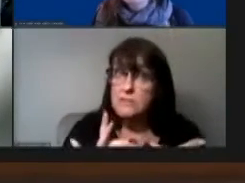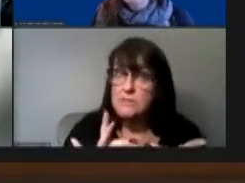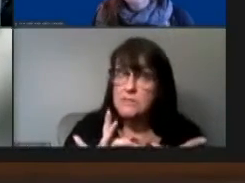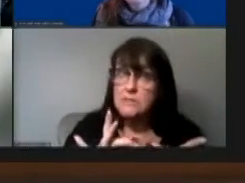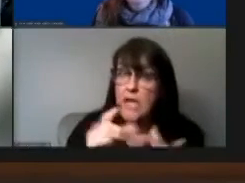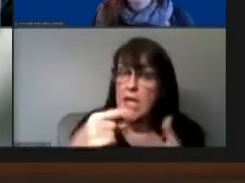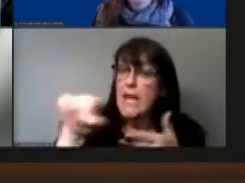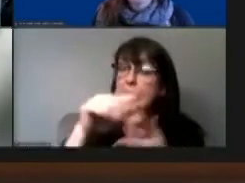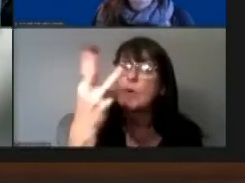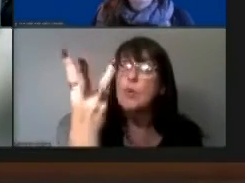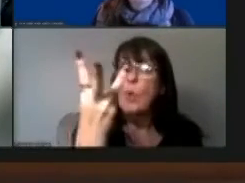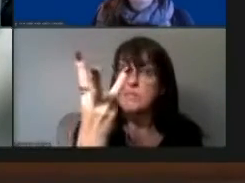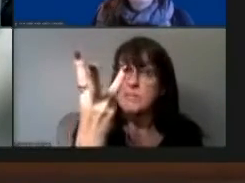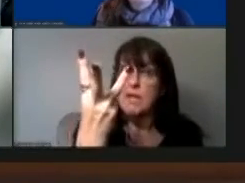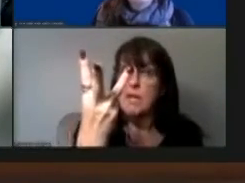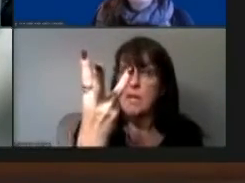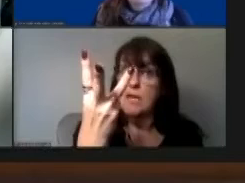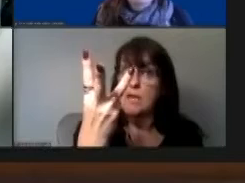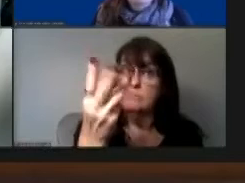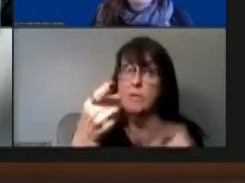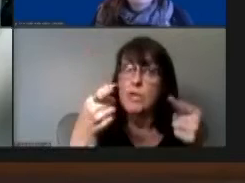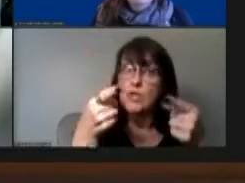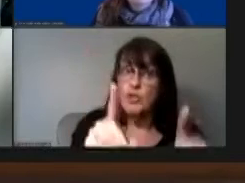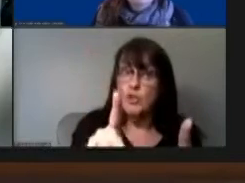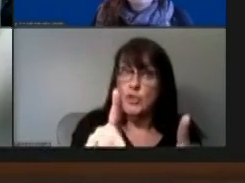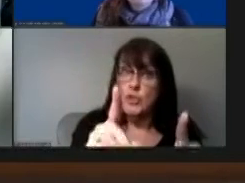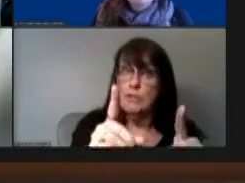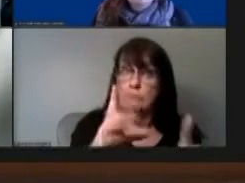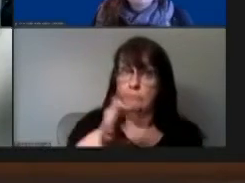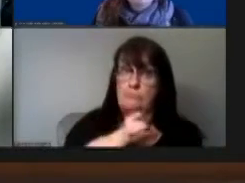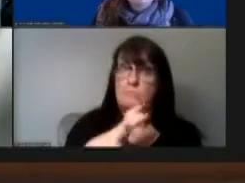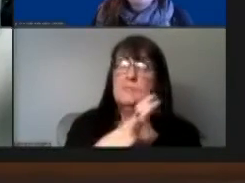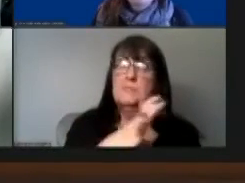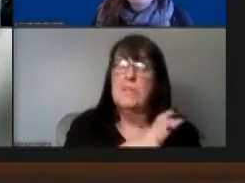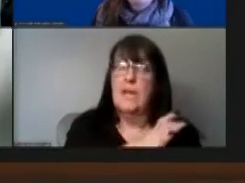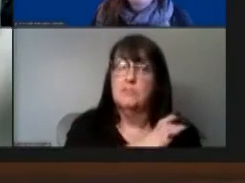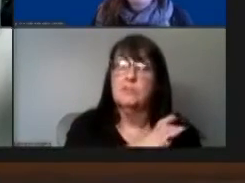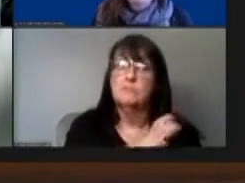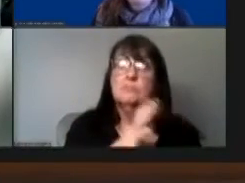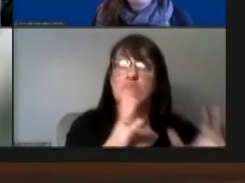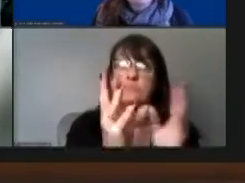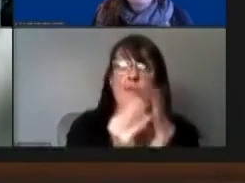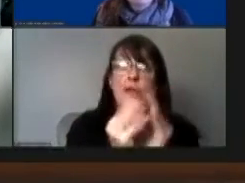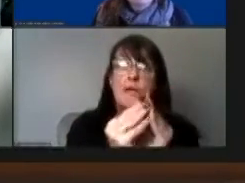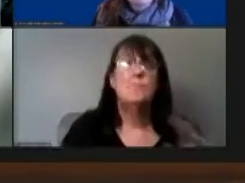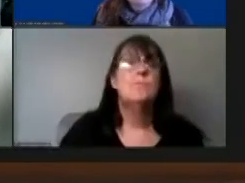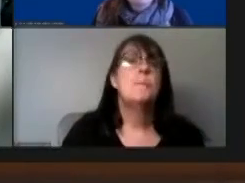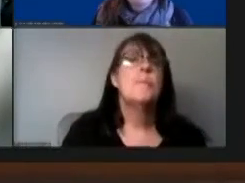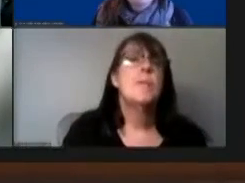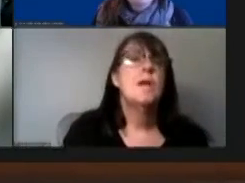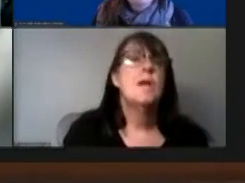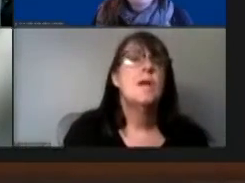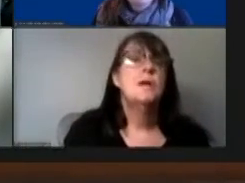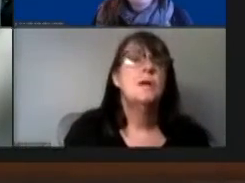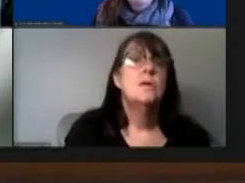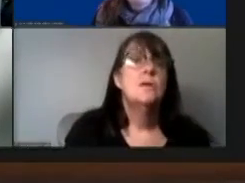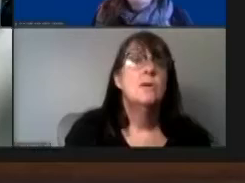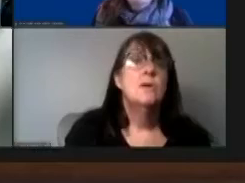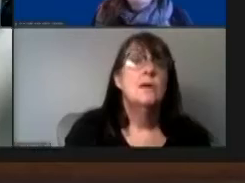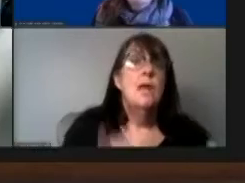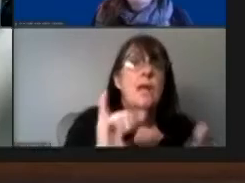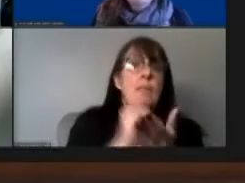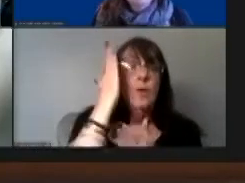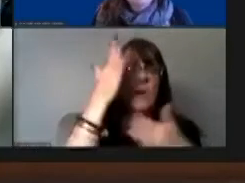Wednesday during the council, before our council meeting. With that, that will conclude our